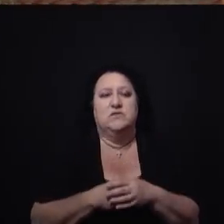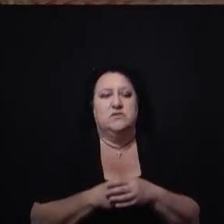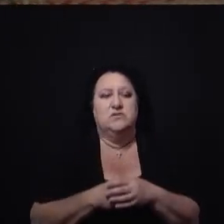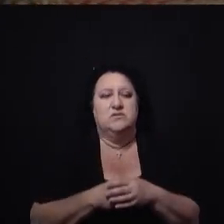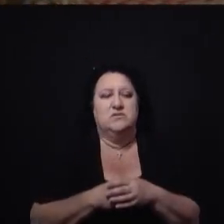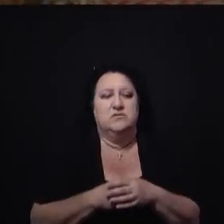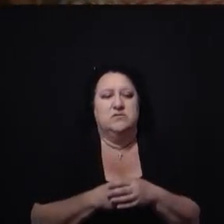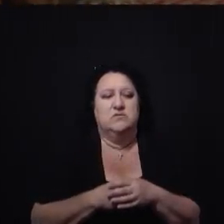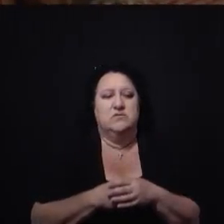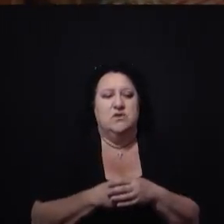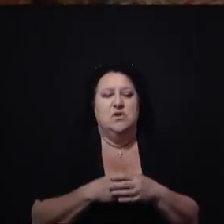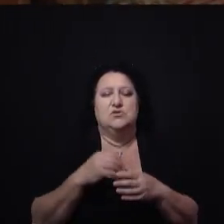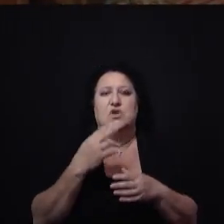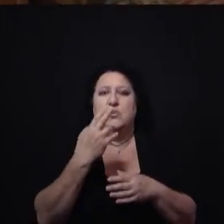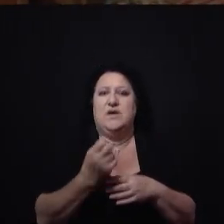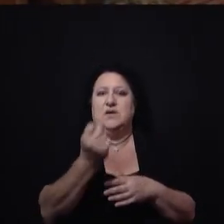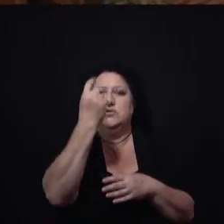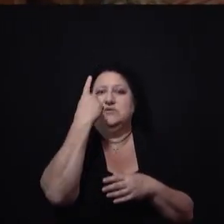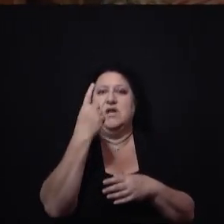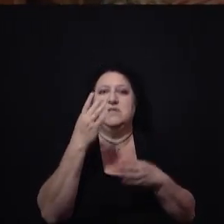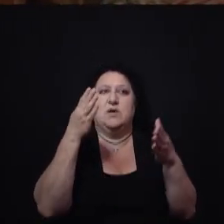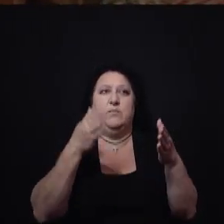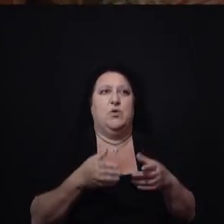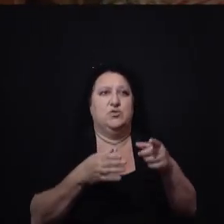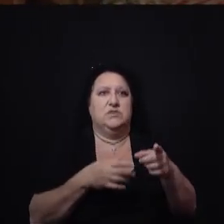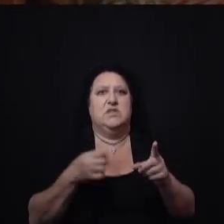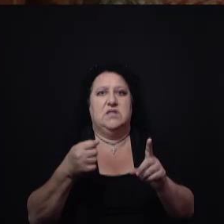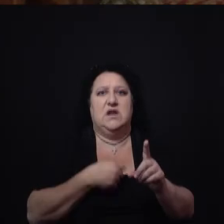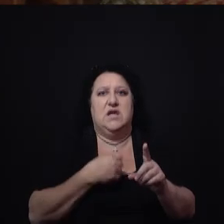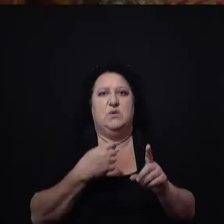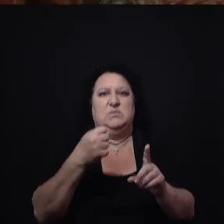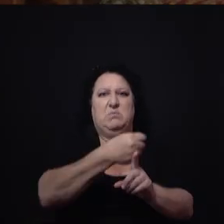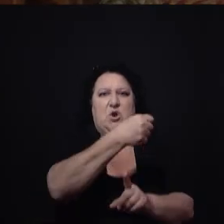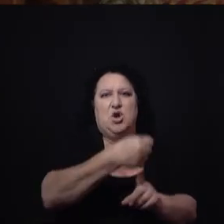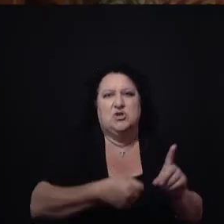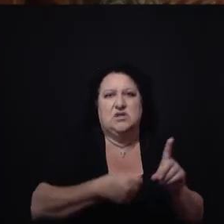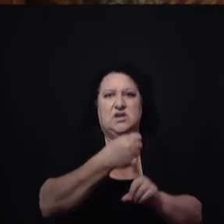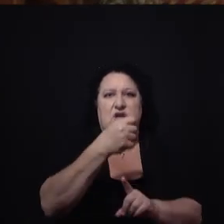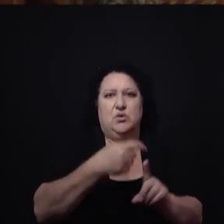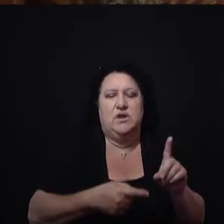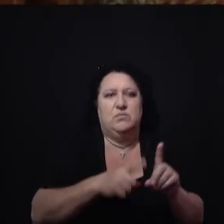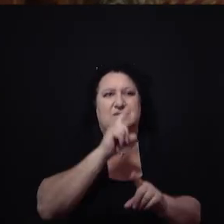was persecuting was actually the one through whom salvation would come to the entire world.